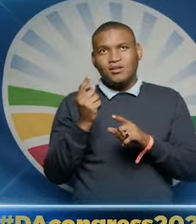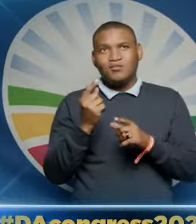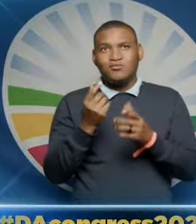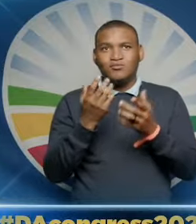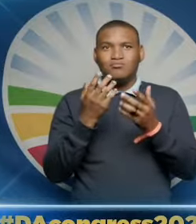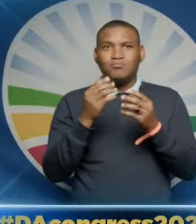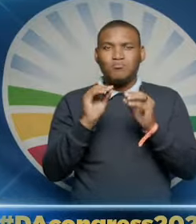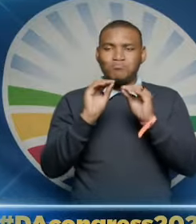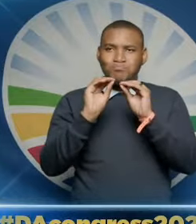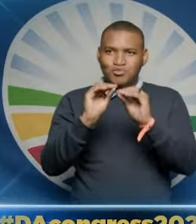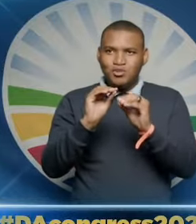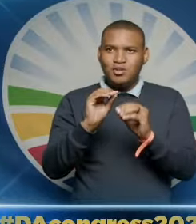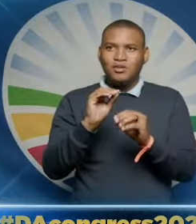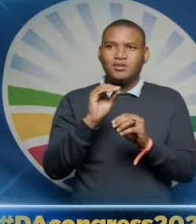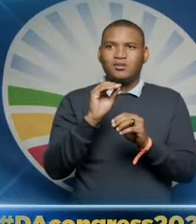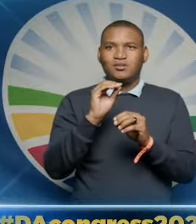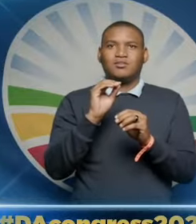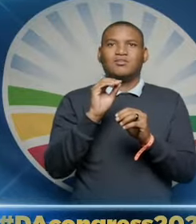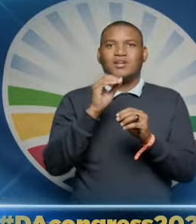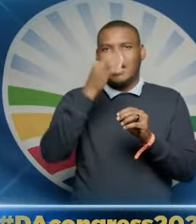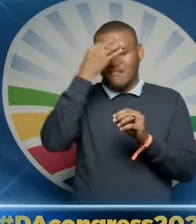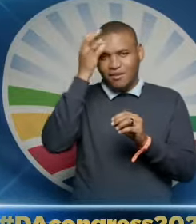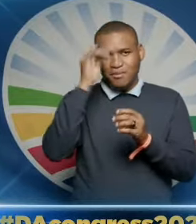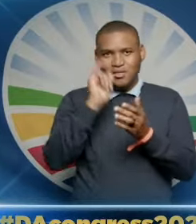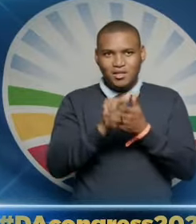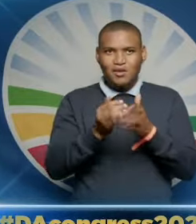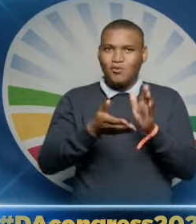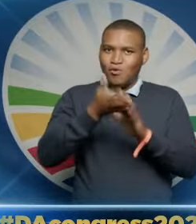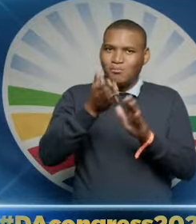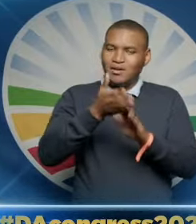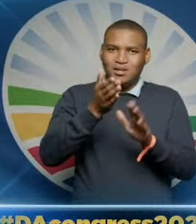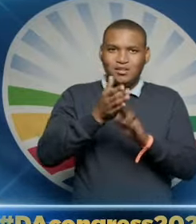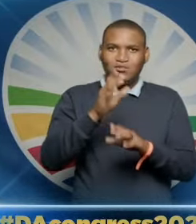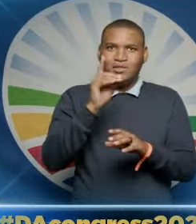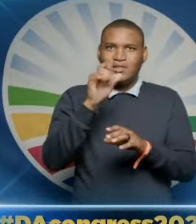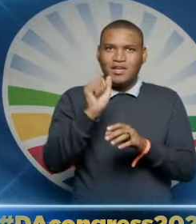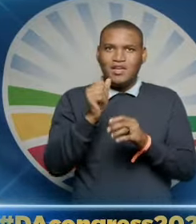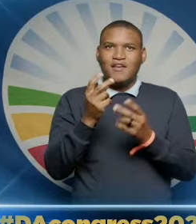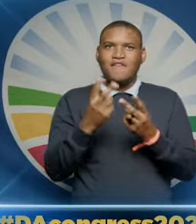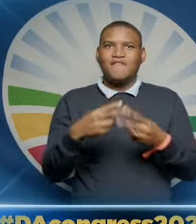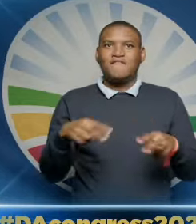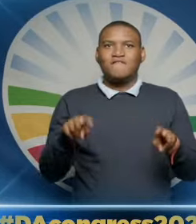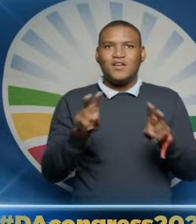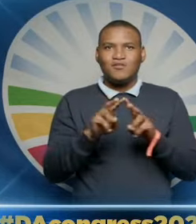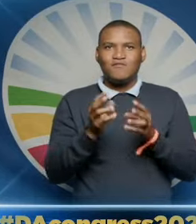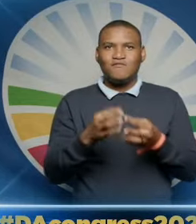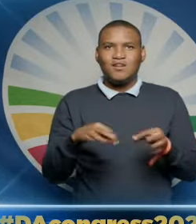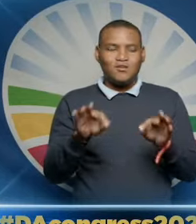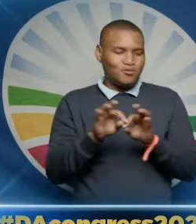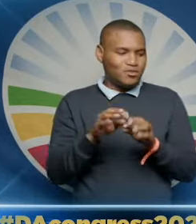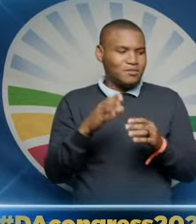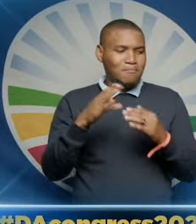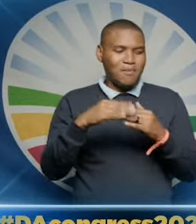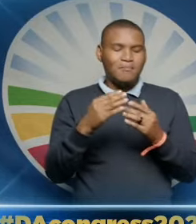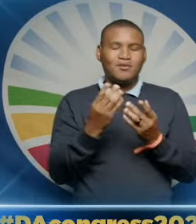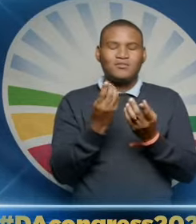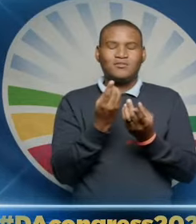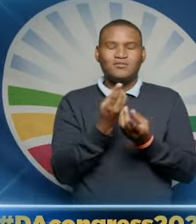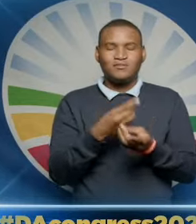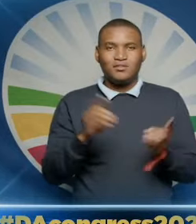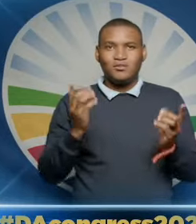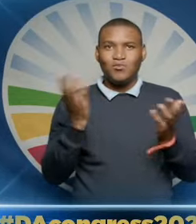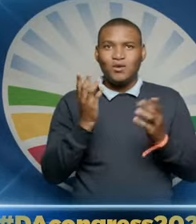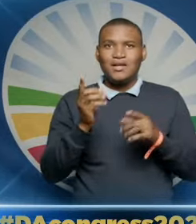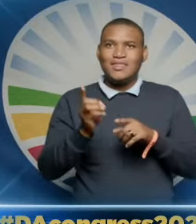government that operates on DA values. Democrats, this is where discipline